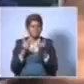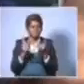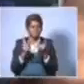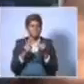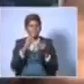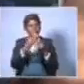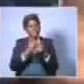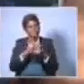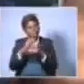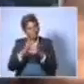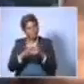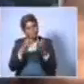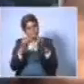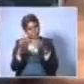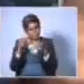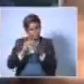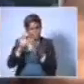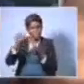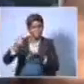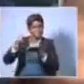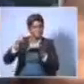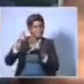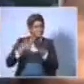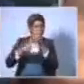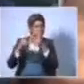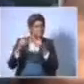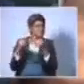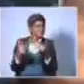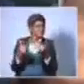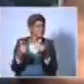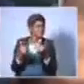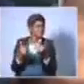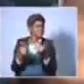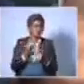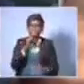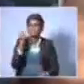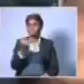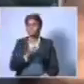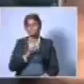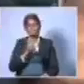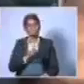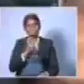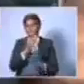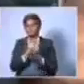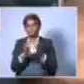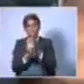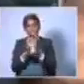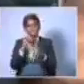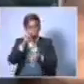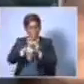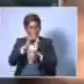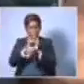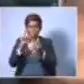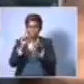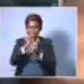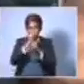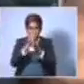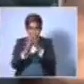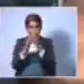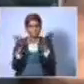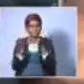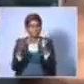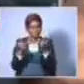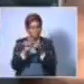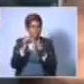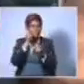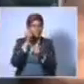months down in their budget and nothing is going on. Not a single infrastructure project has been put up even under Minister of